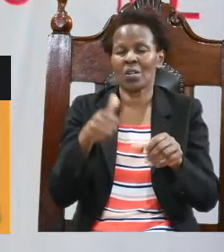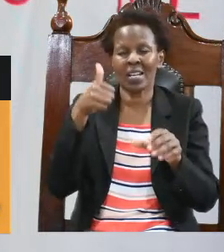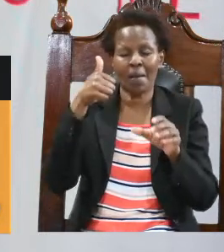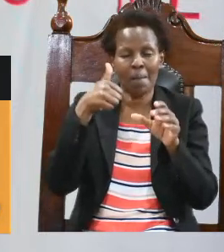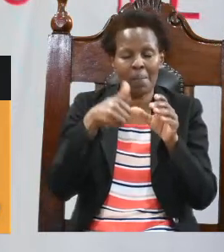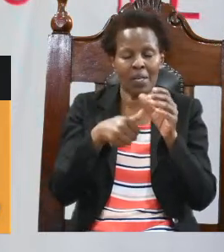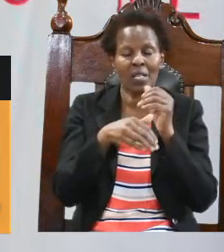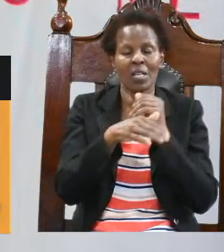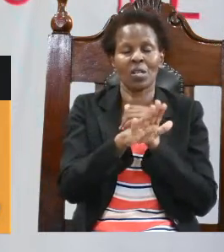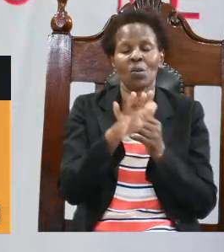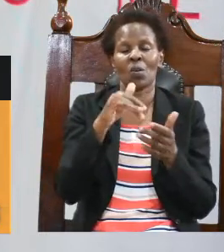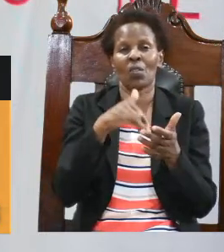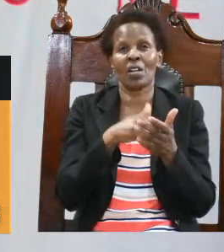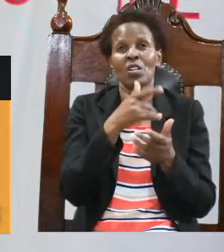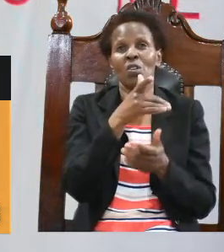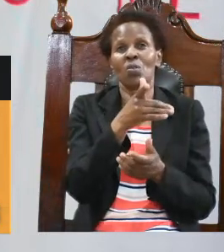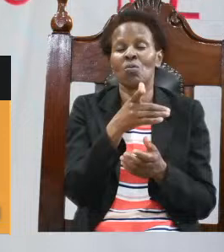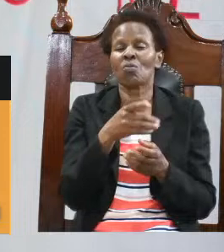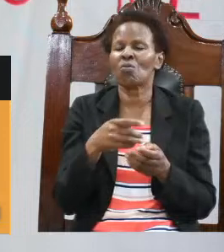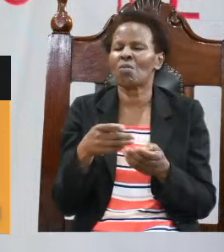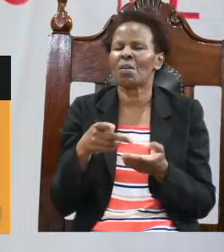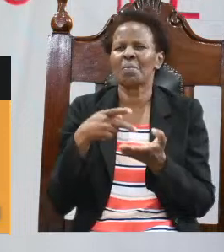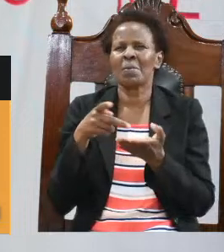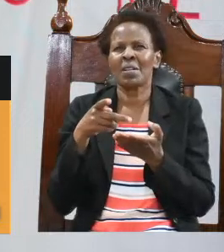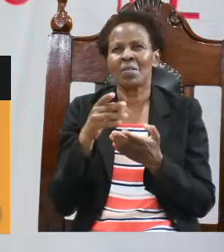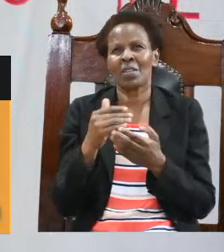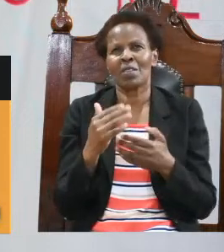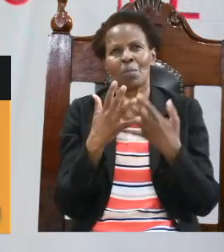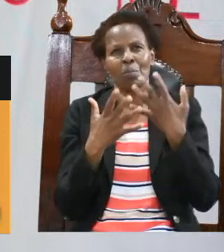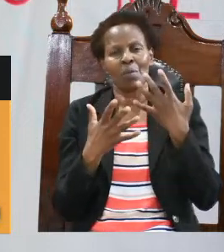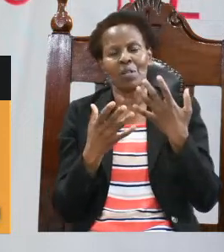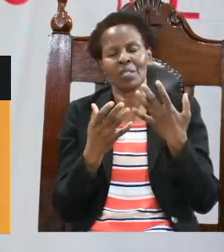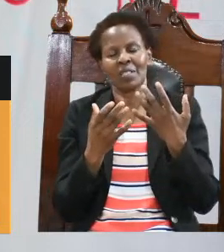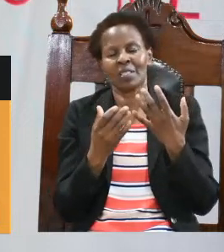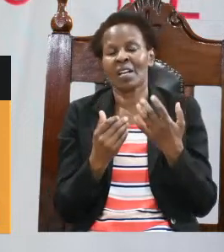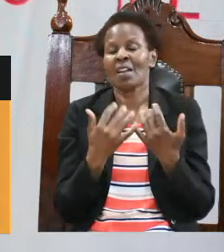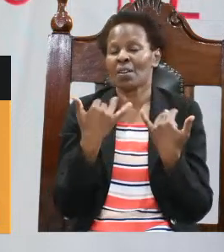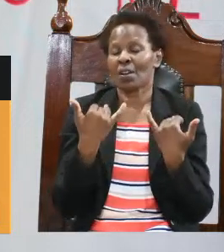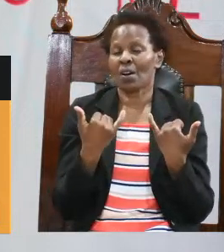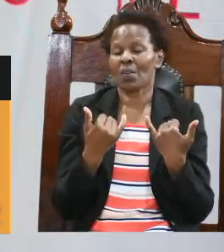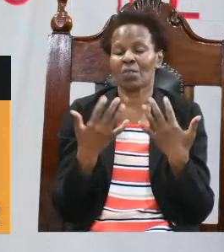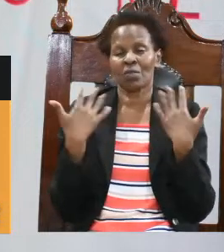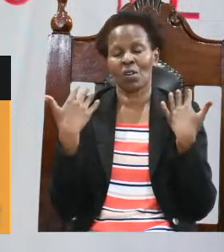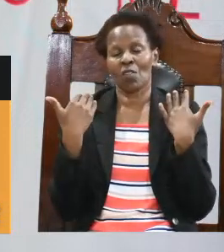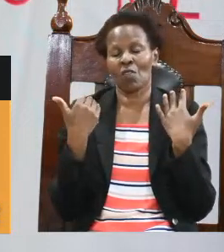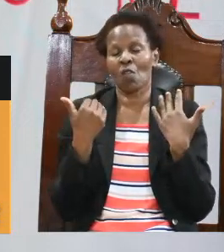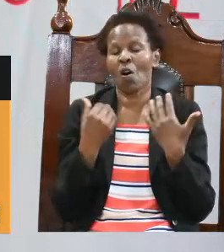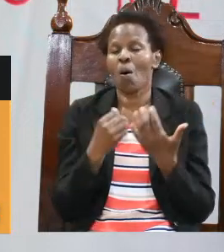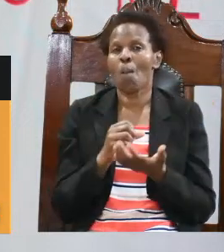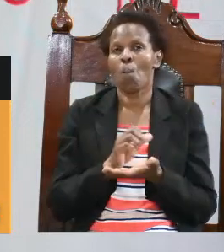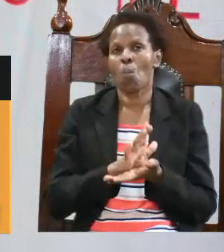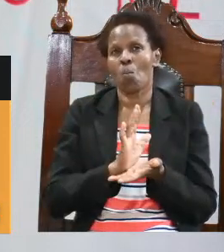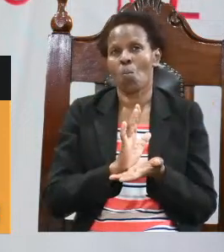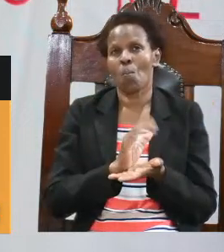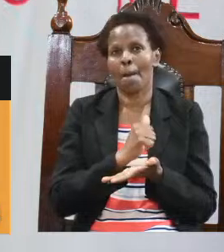you that you are bought with a price, now and forevermore. Amen.